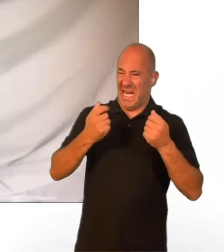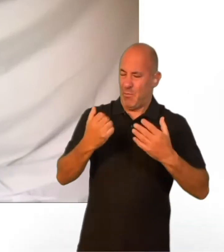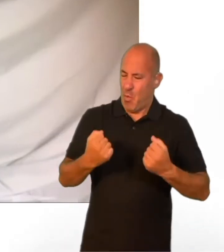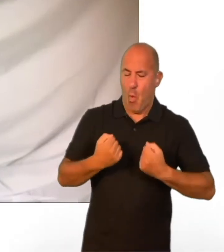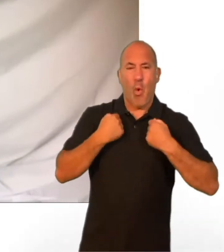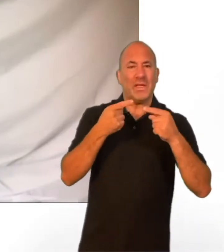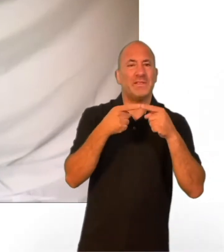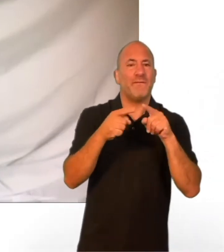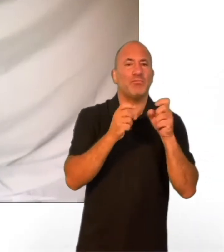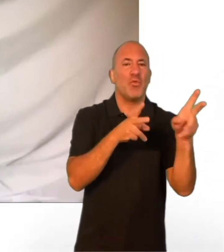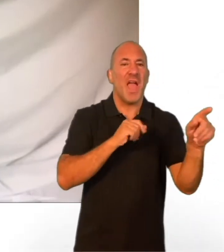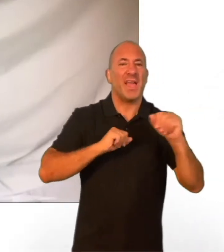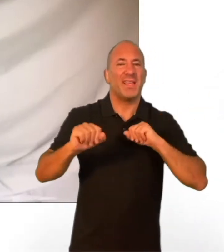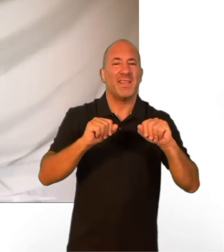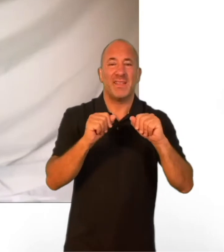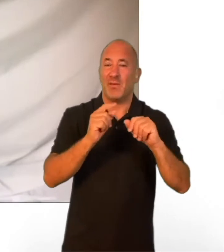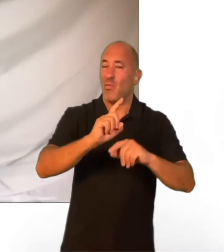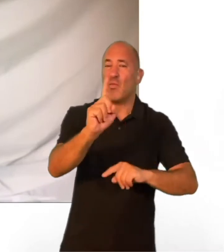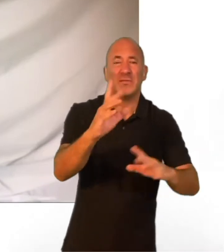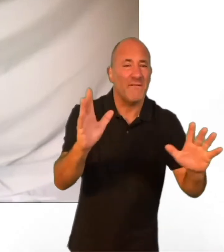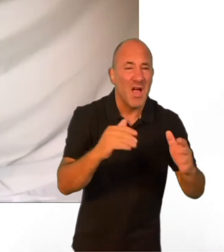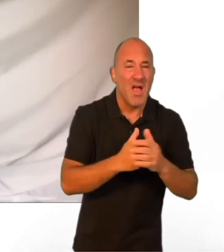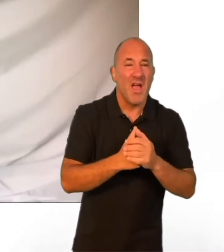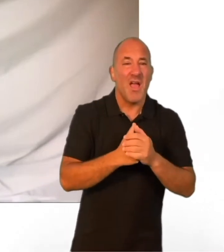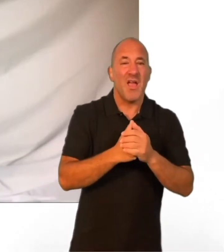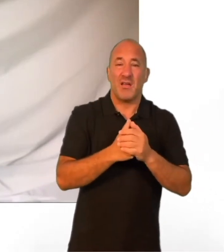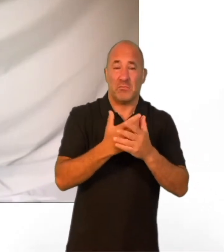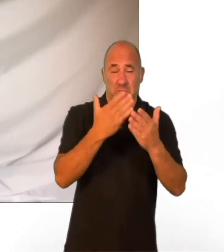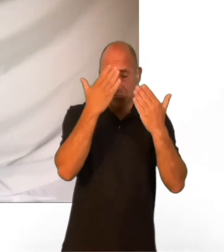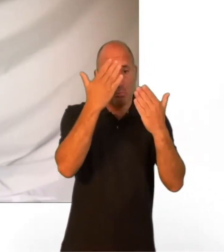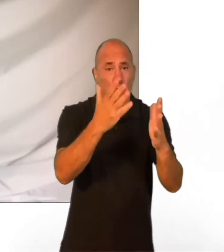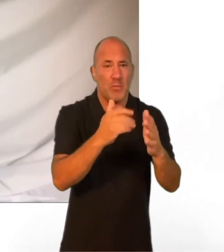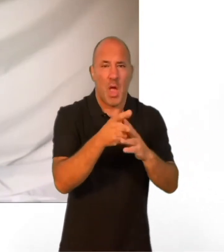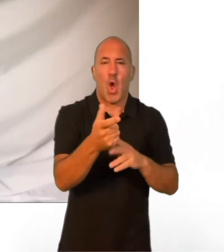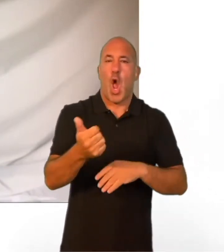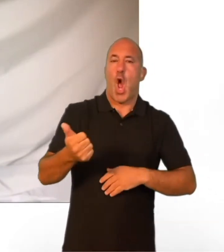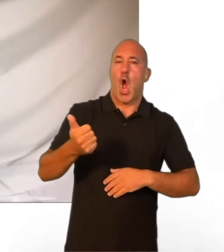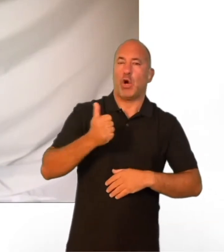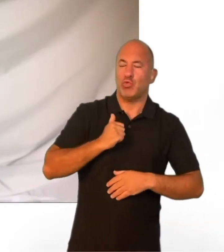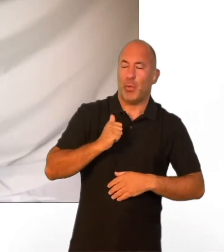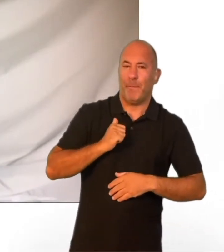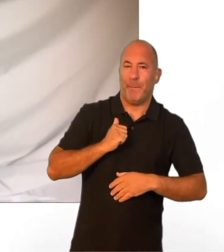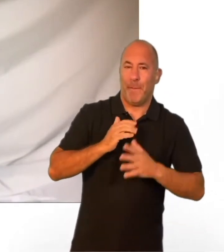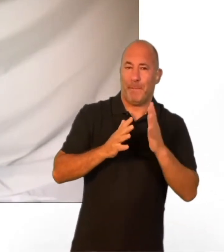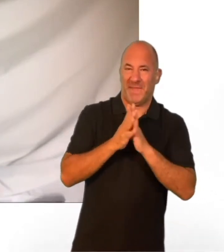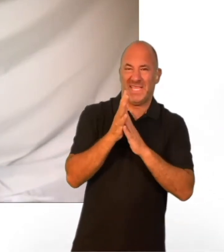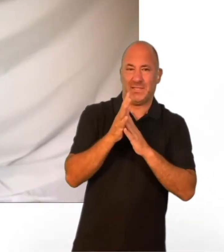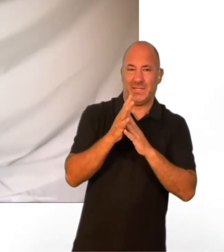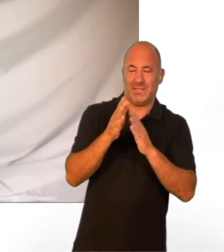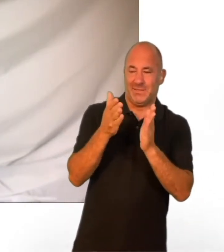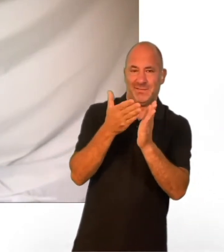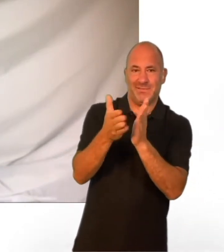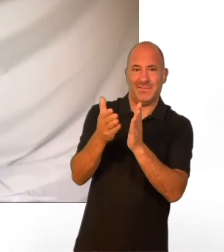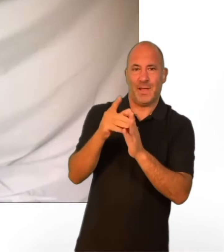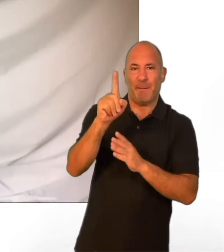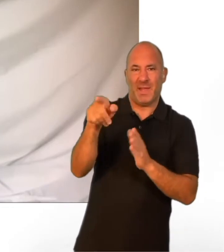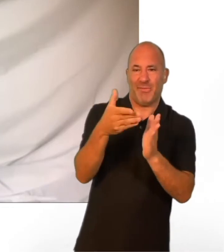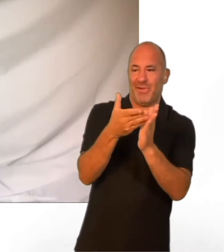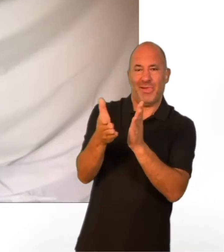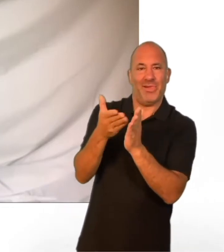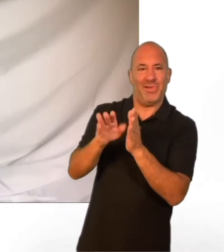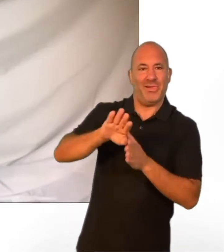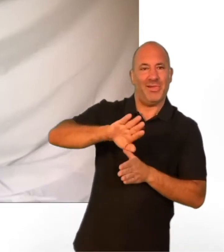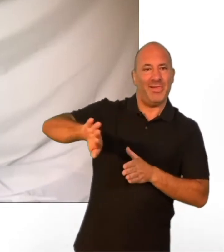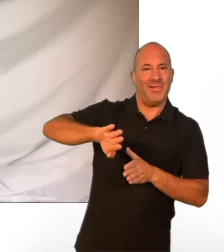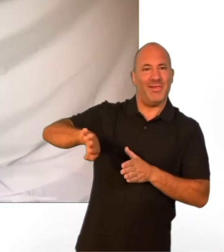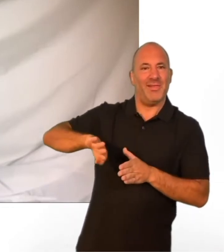own different thing, whatever that is. You might not know, but, you know, making assumptions is just further excluding people from our